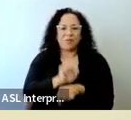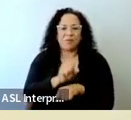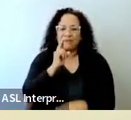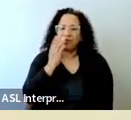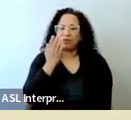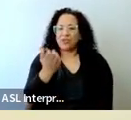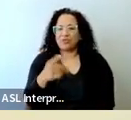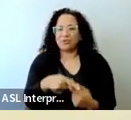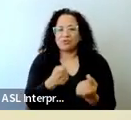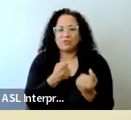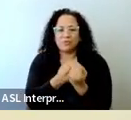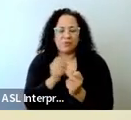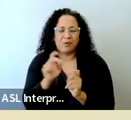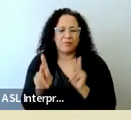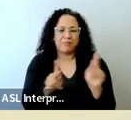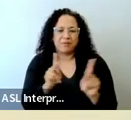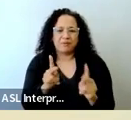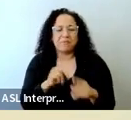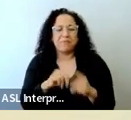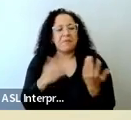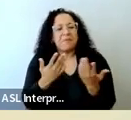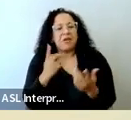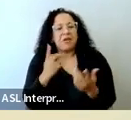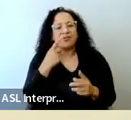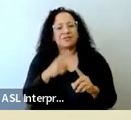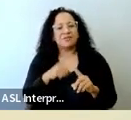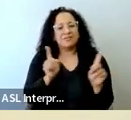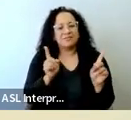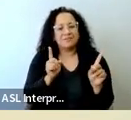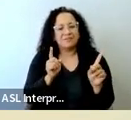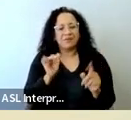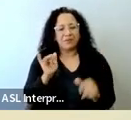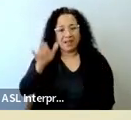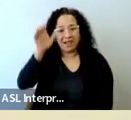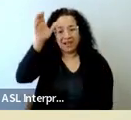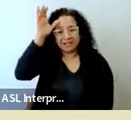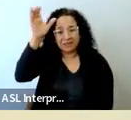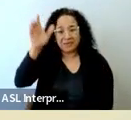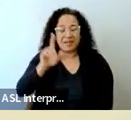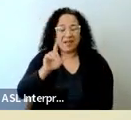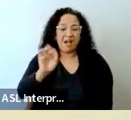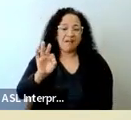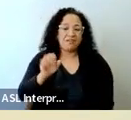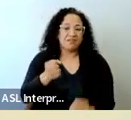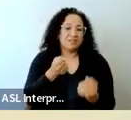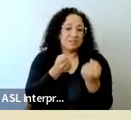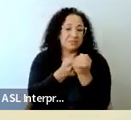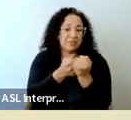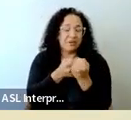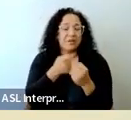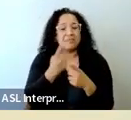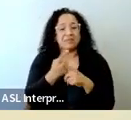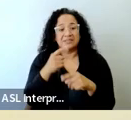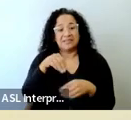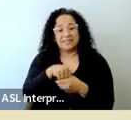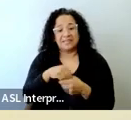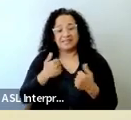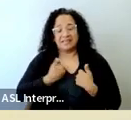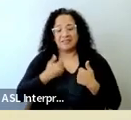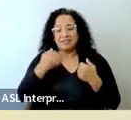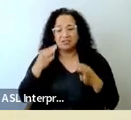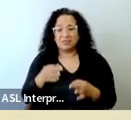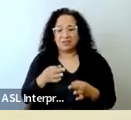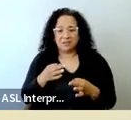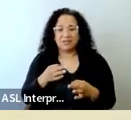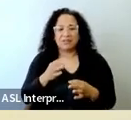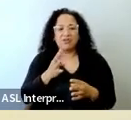people. It just may look different. So conceptually, that concept of support, and really in self-determination, thinking about support